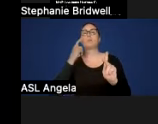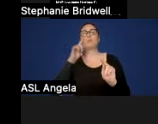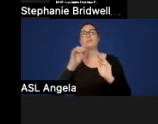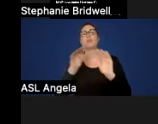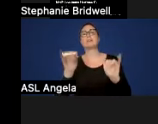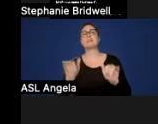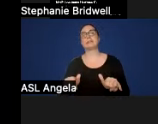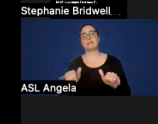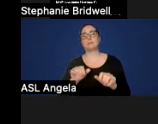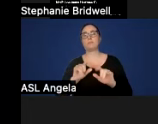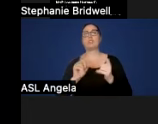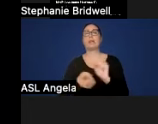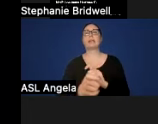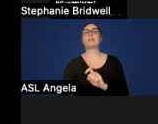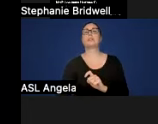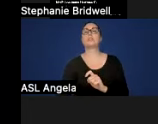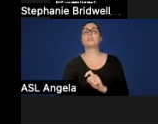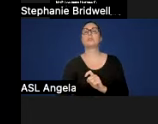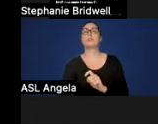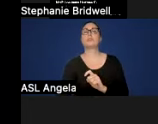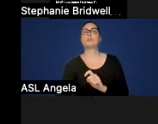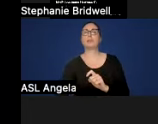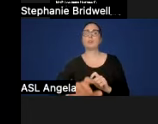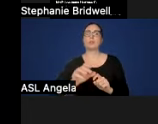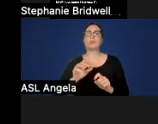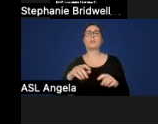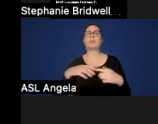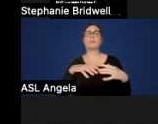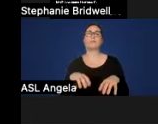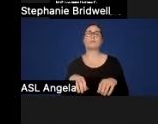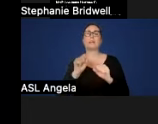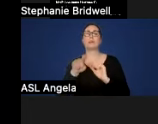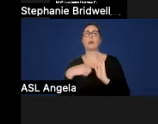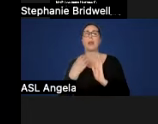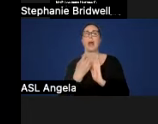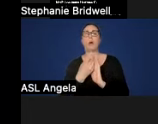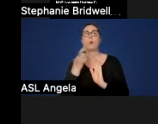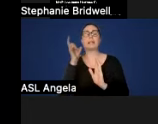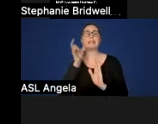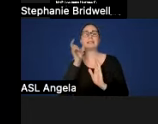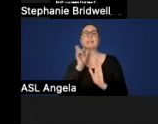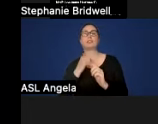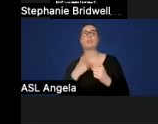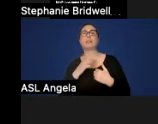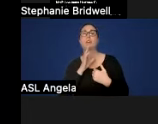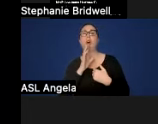We've spent this whole last hour, you've spent it kind of listening to me talk about systems, but,